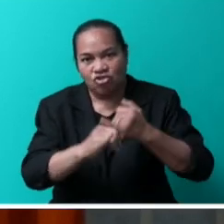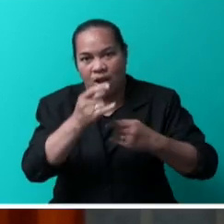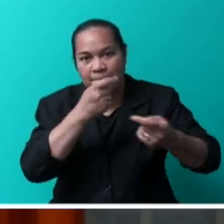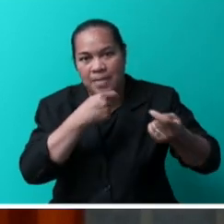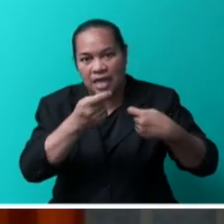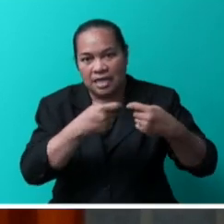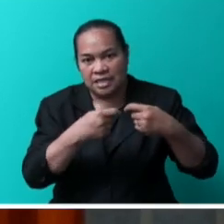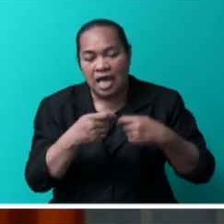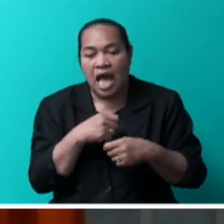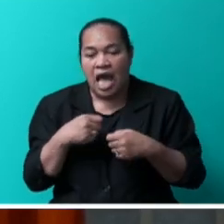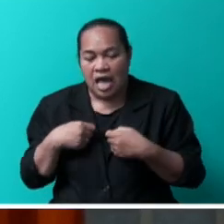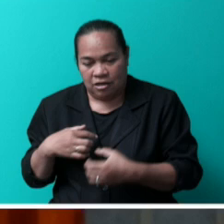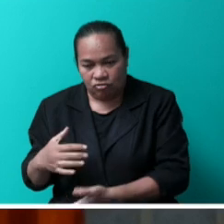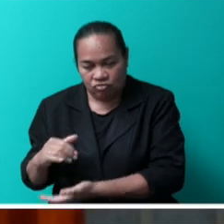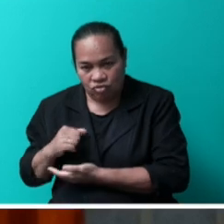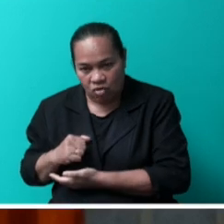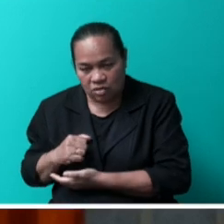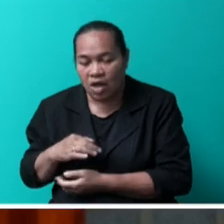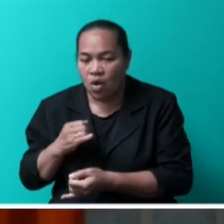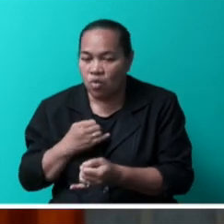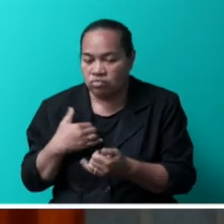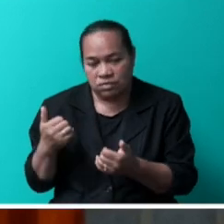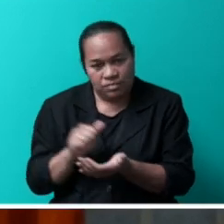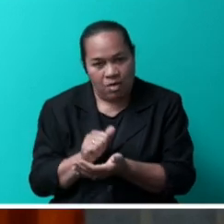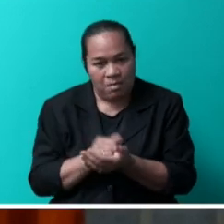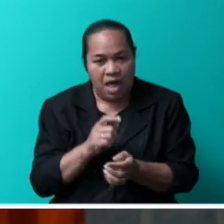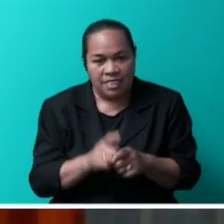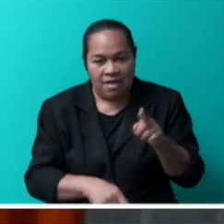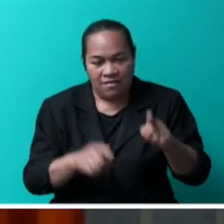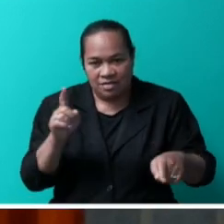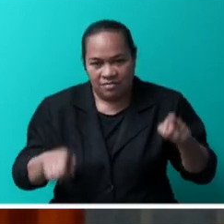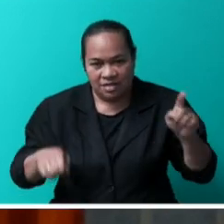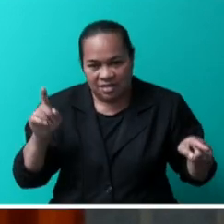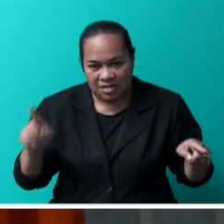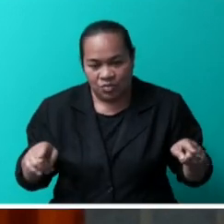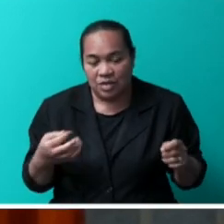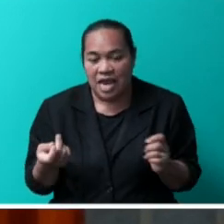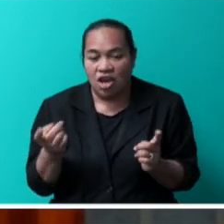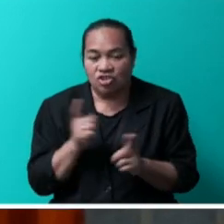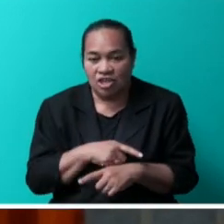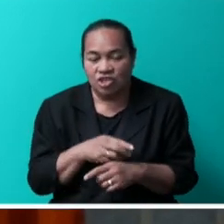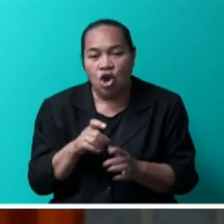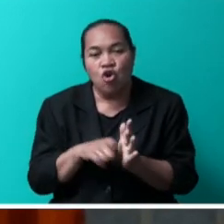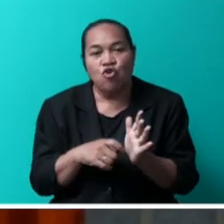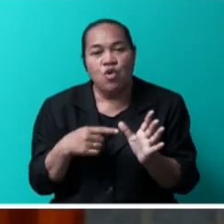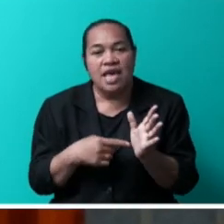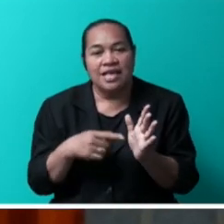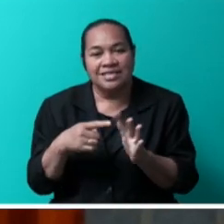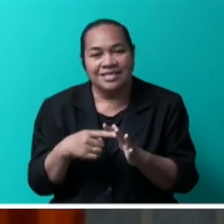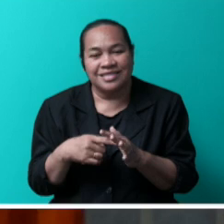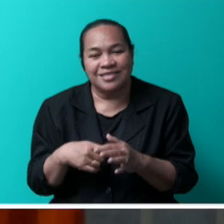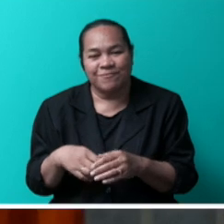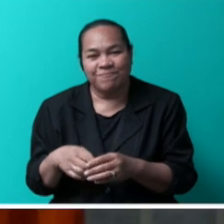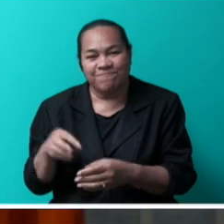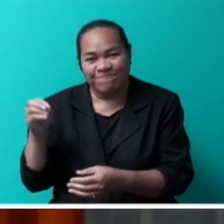our holdings are well diversified across the currencies in our exchange rate basket. And this includes